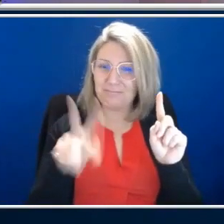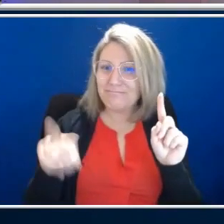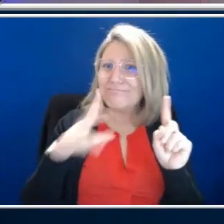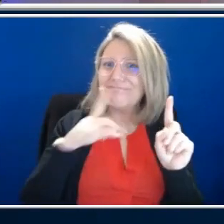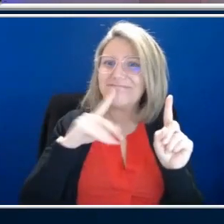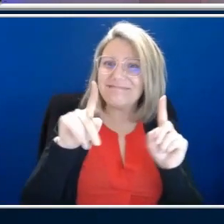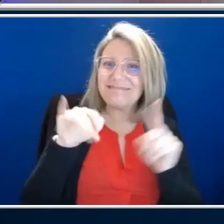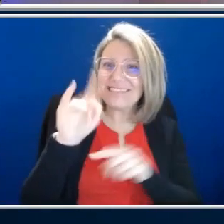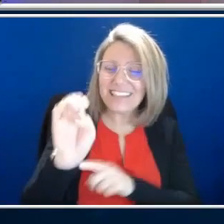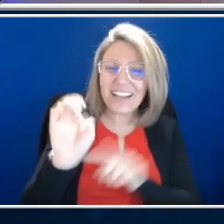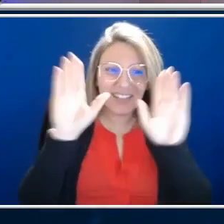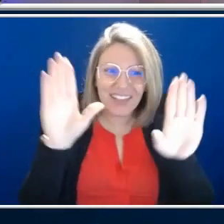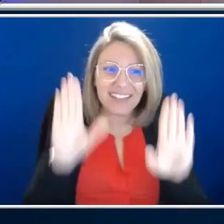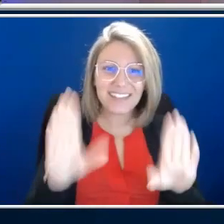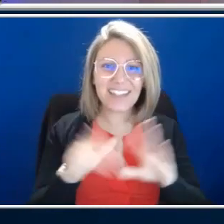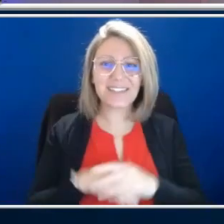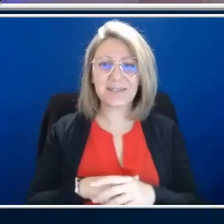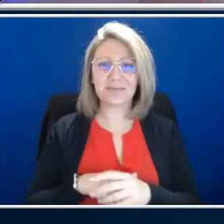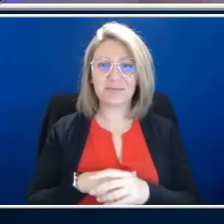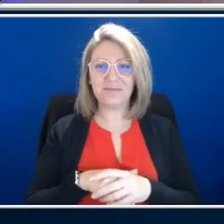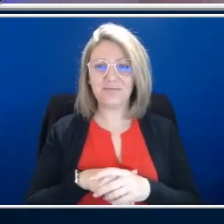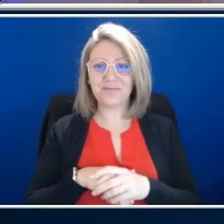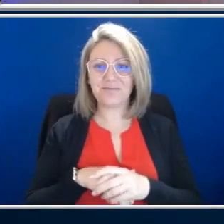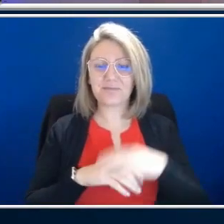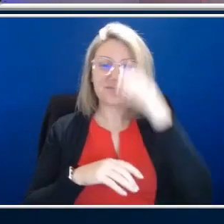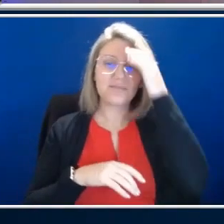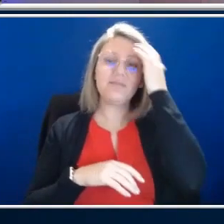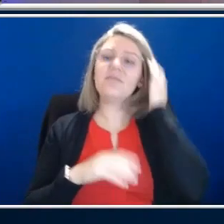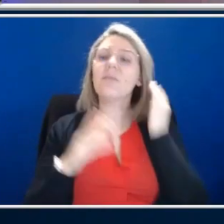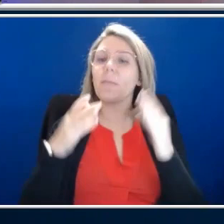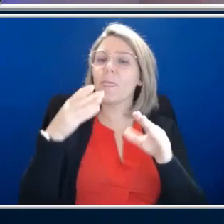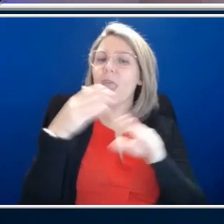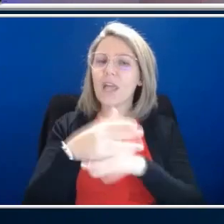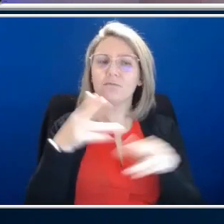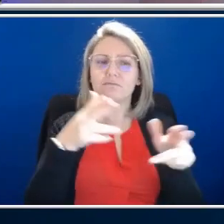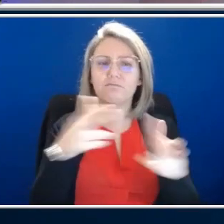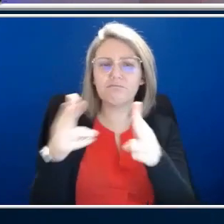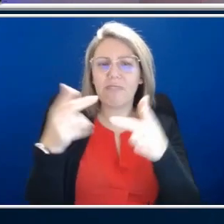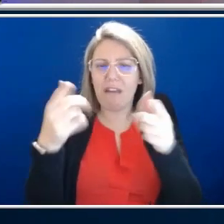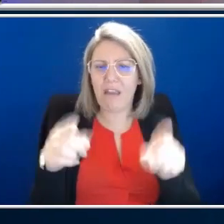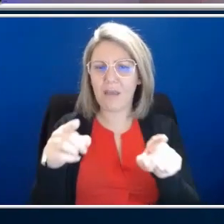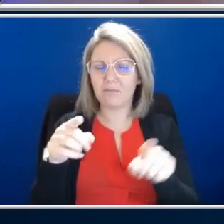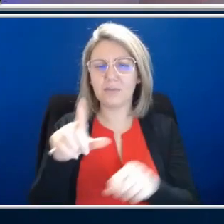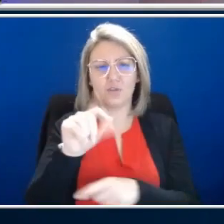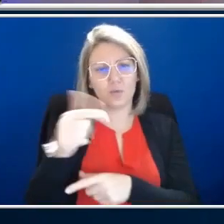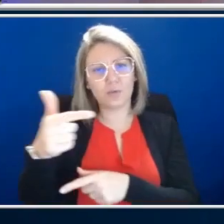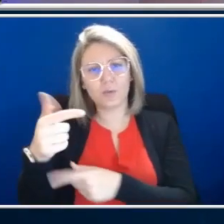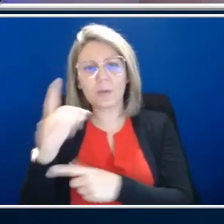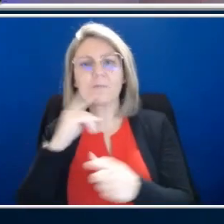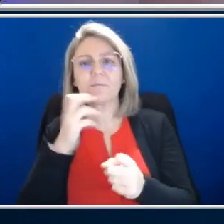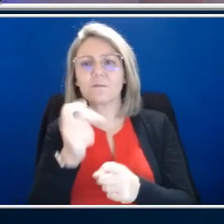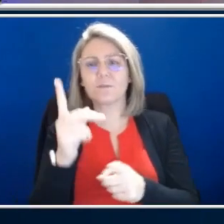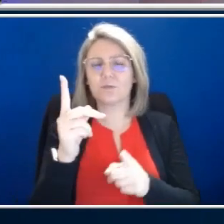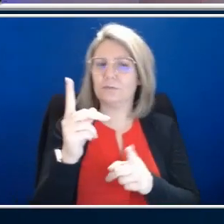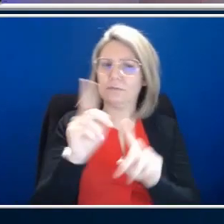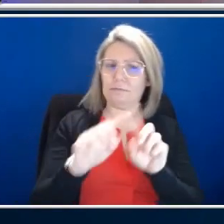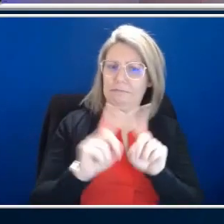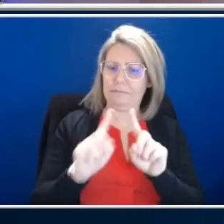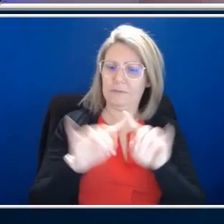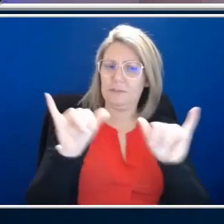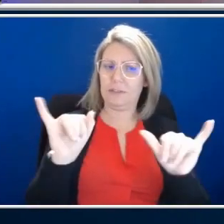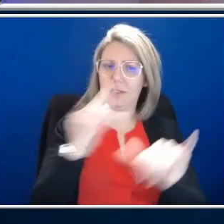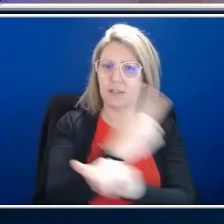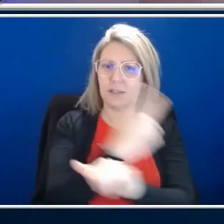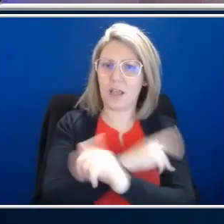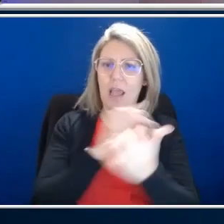fantastic. Kyle, I want to ask you, after the shooting happened in 2021, you had a few different stays in the hospital. How long before you finally